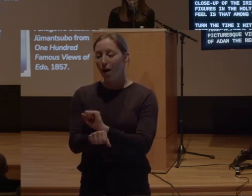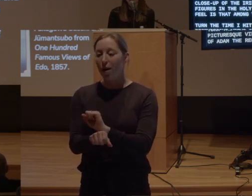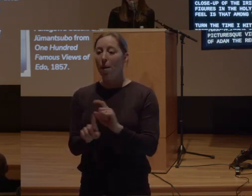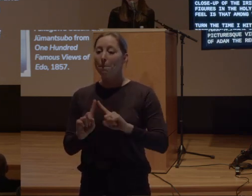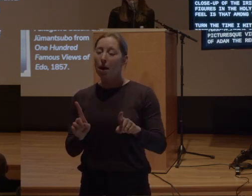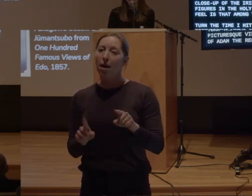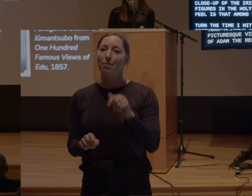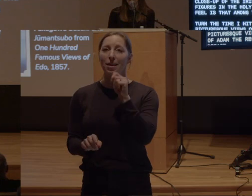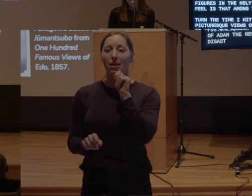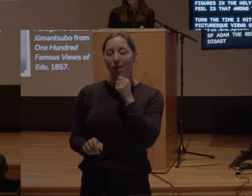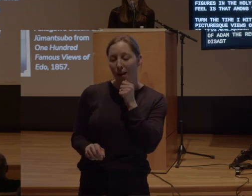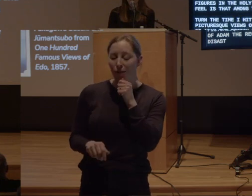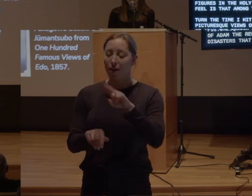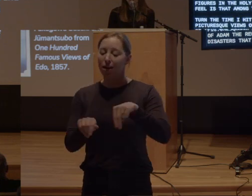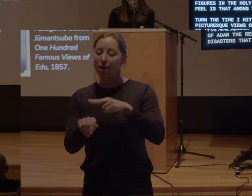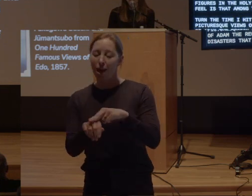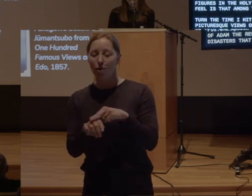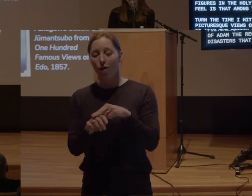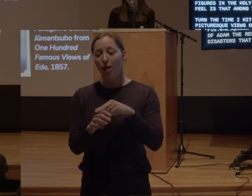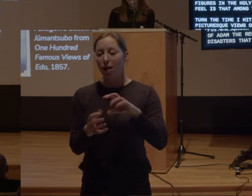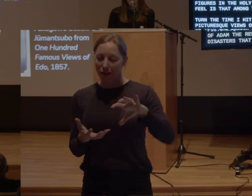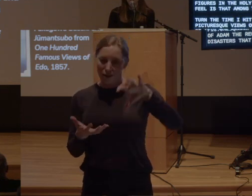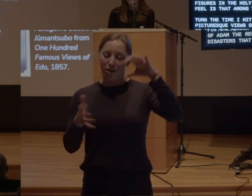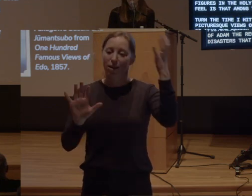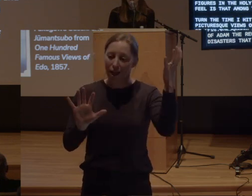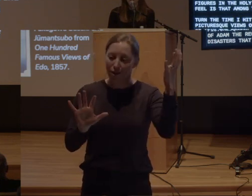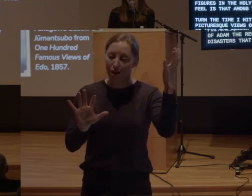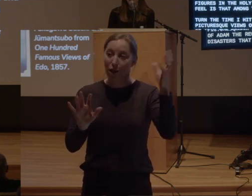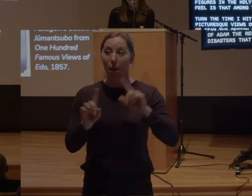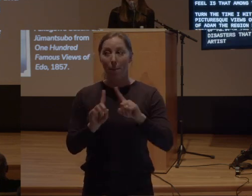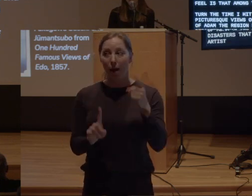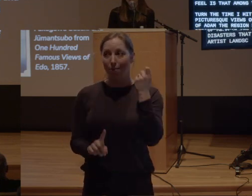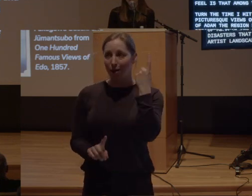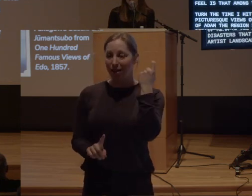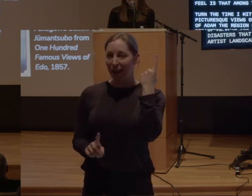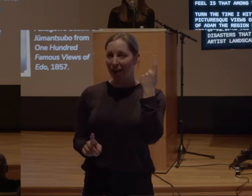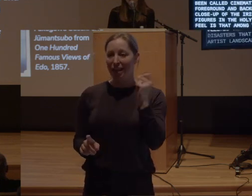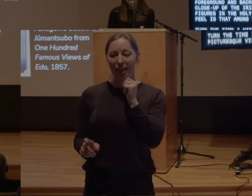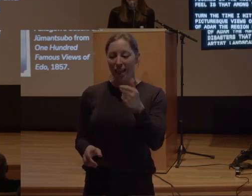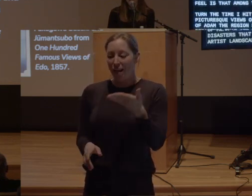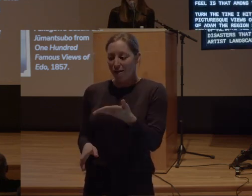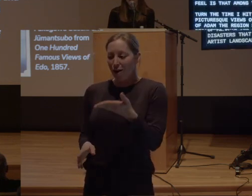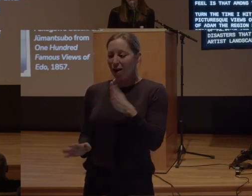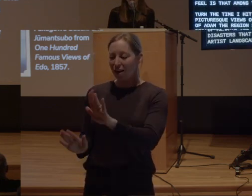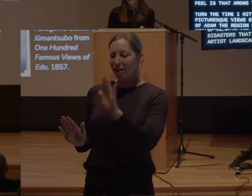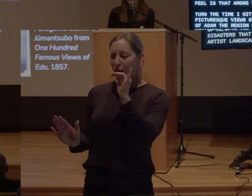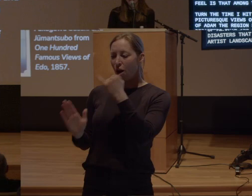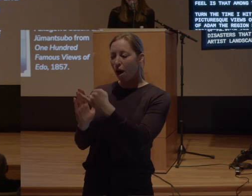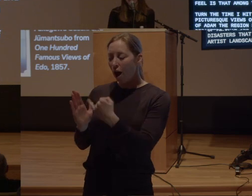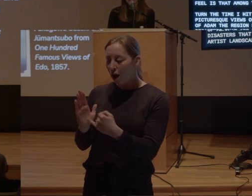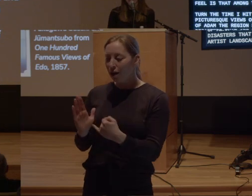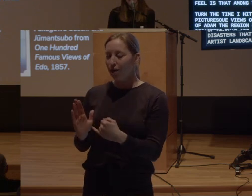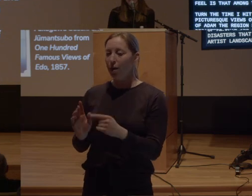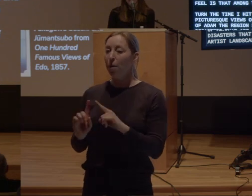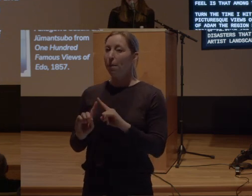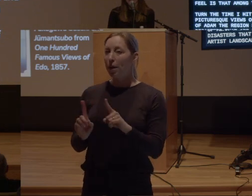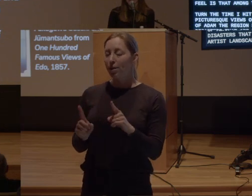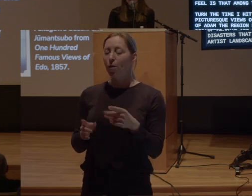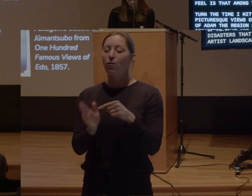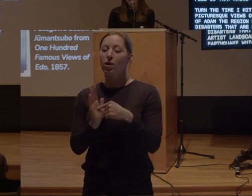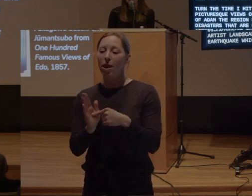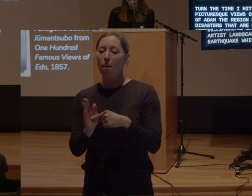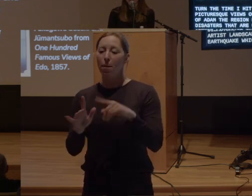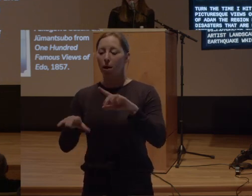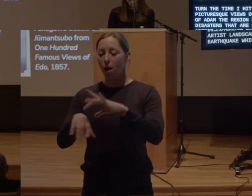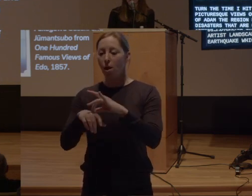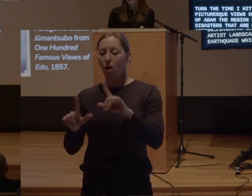natural disasters that are conspicuously absent from the artist's landscape. In particular, the Anseo earthquake, which struck